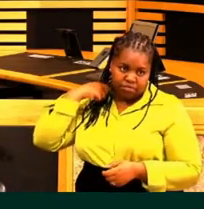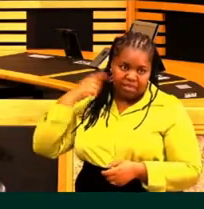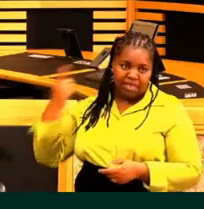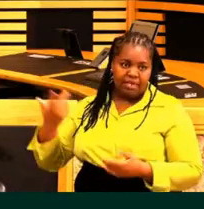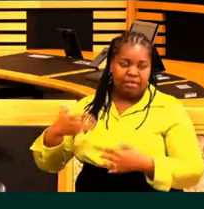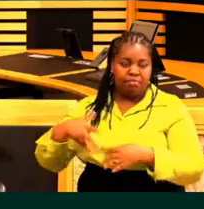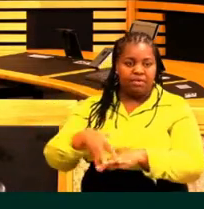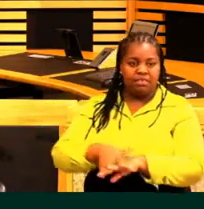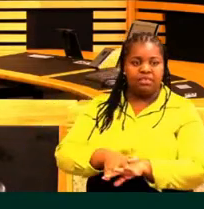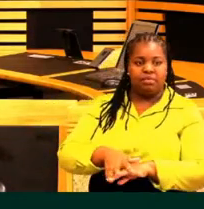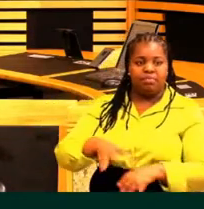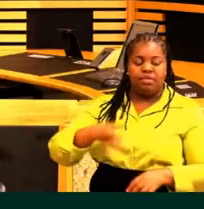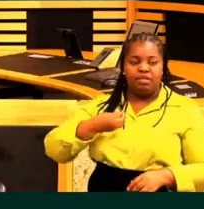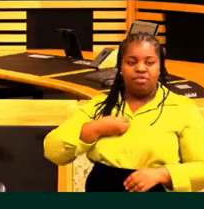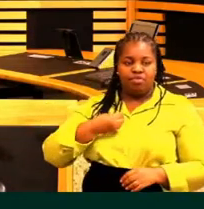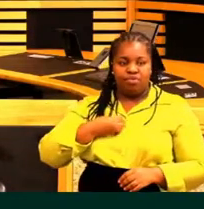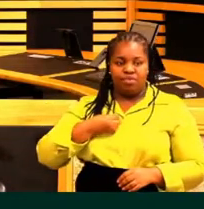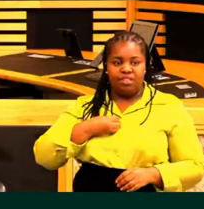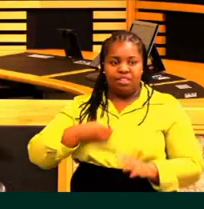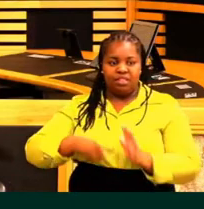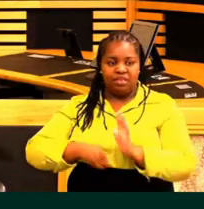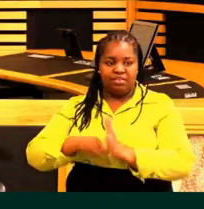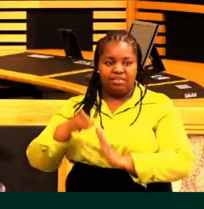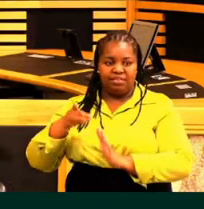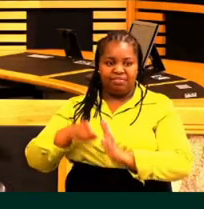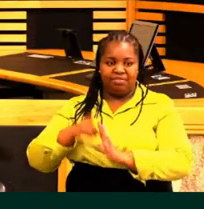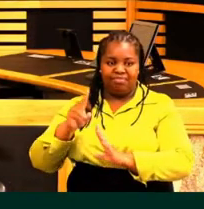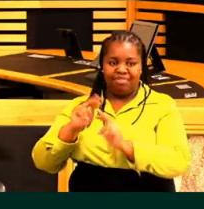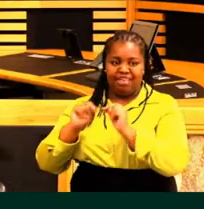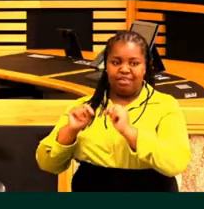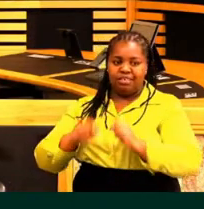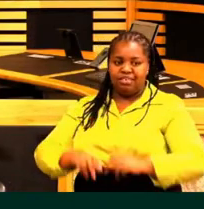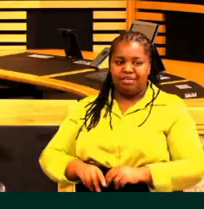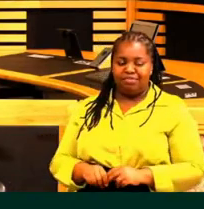the youth developmental initiatives